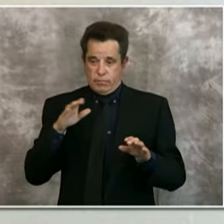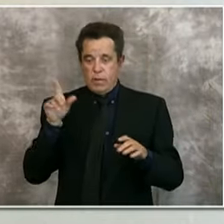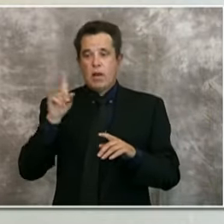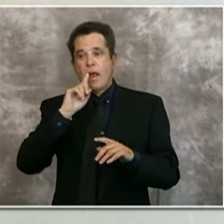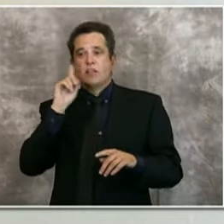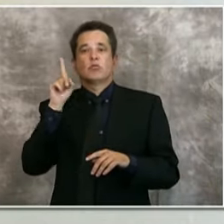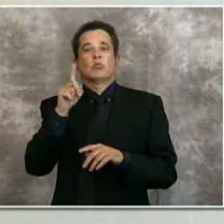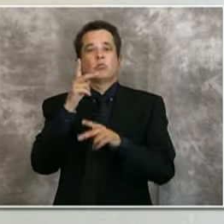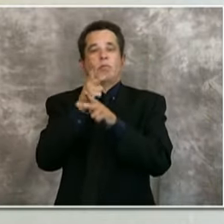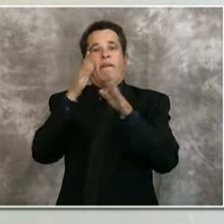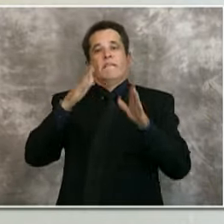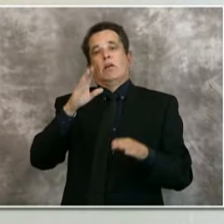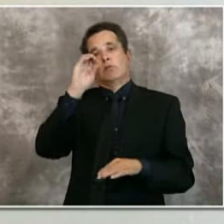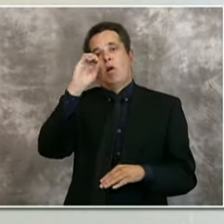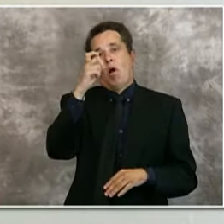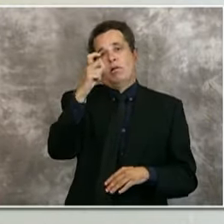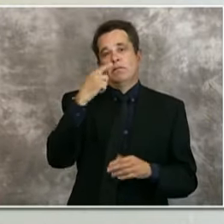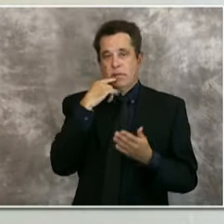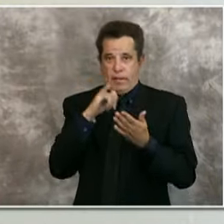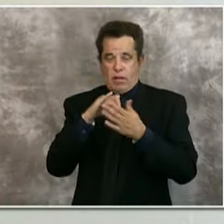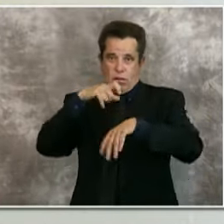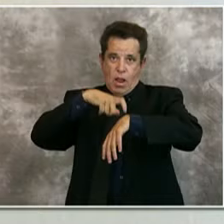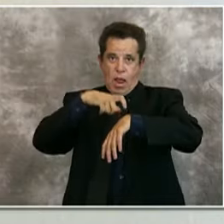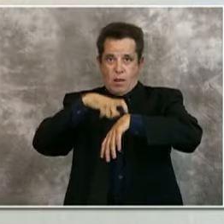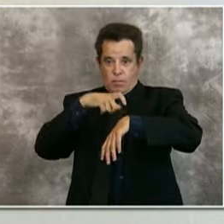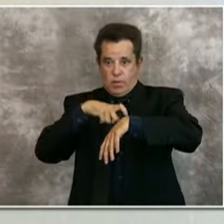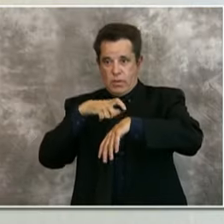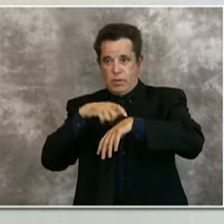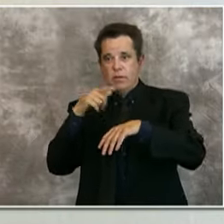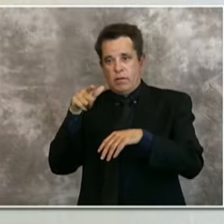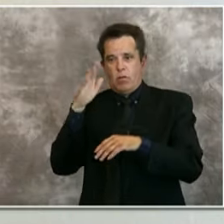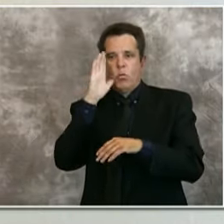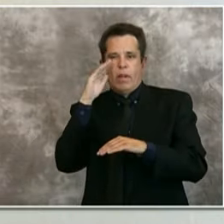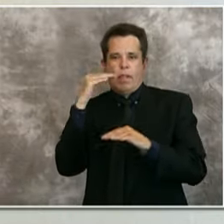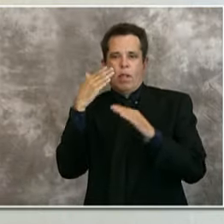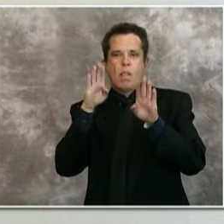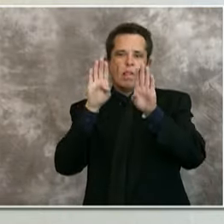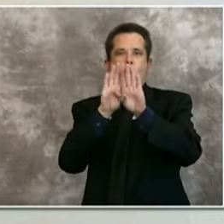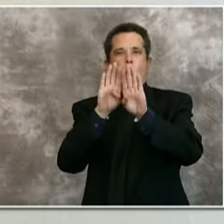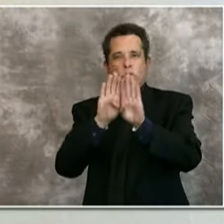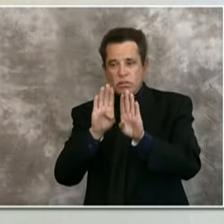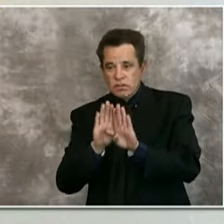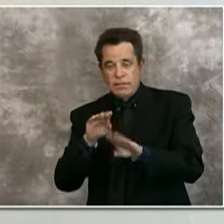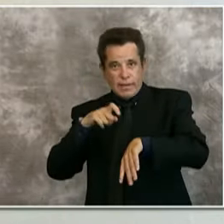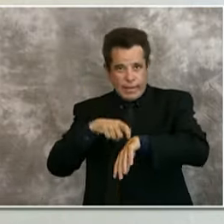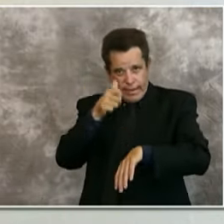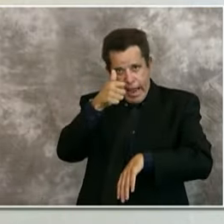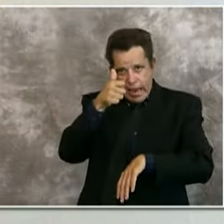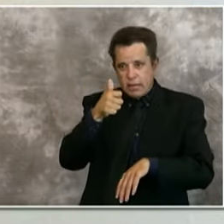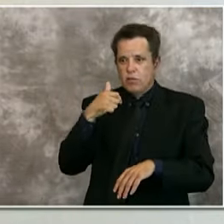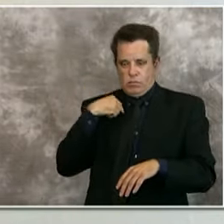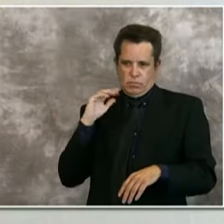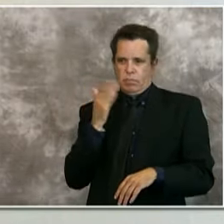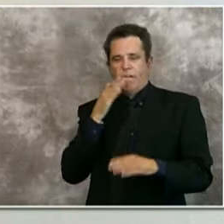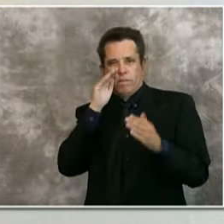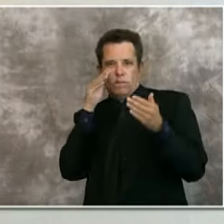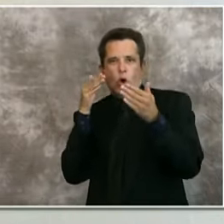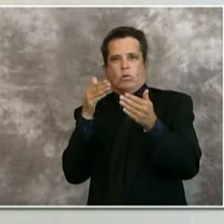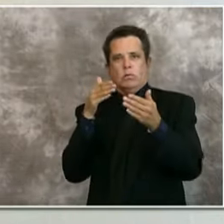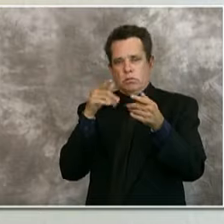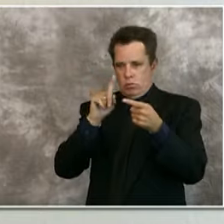Supervisor Cox alluded to around the time limitations around restaurants, and you'll hear more from Dr. Wooten around, are a very targeted and focused